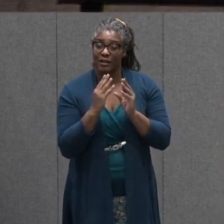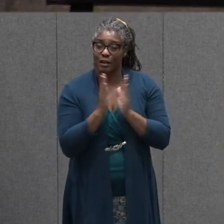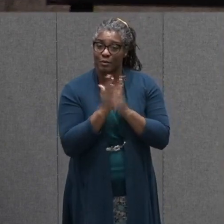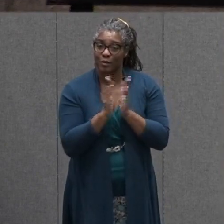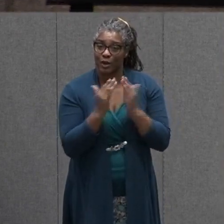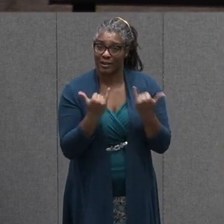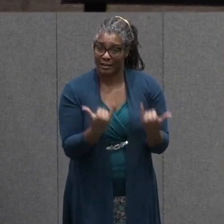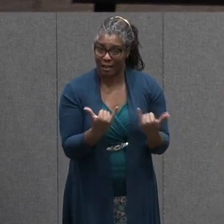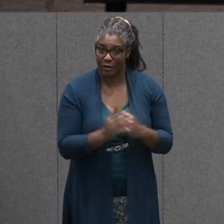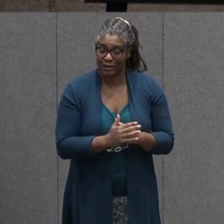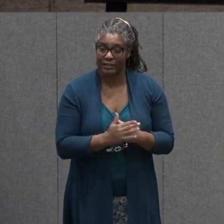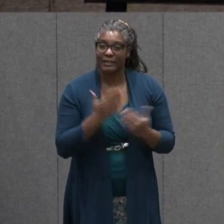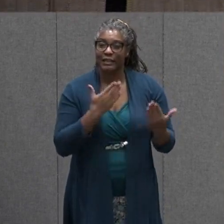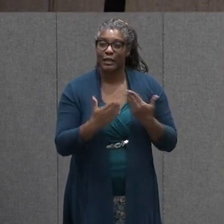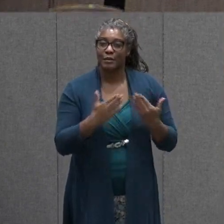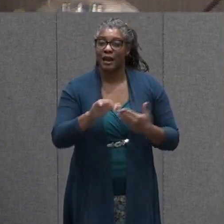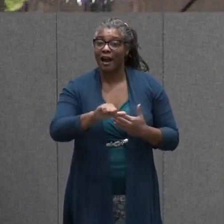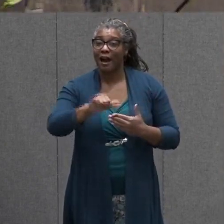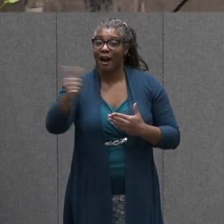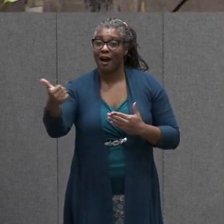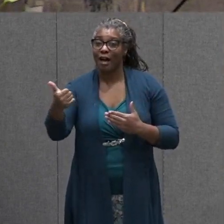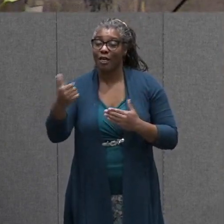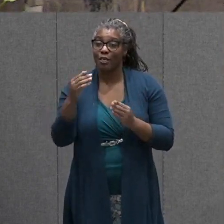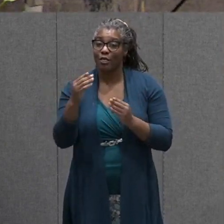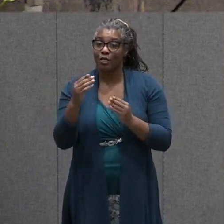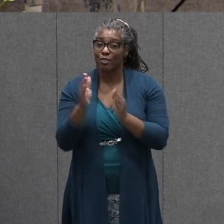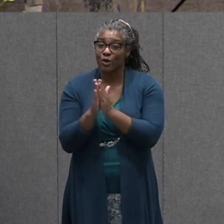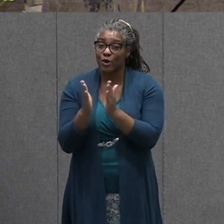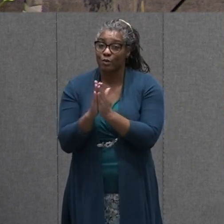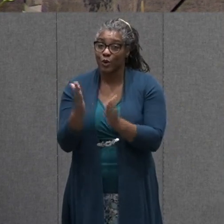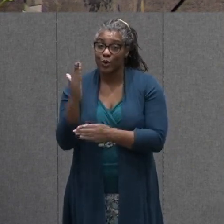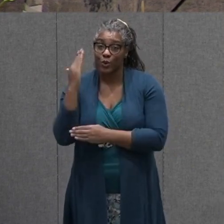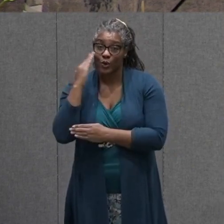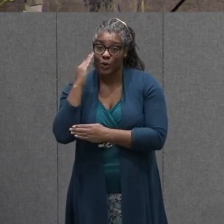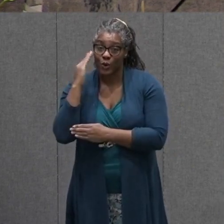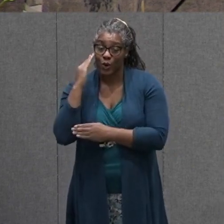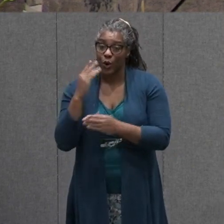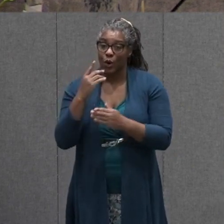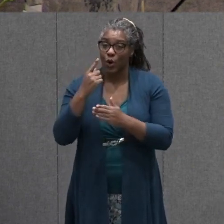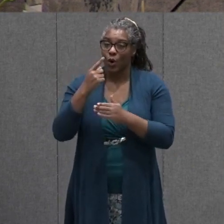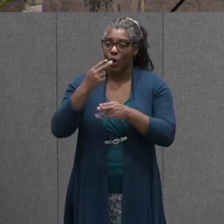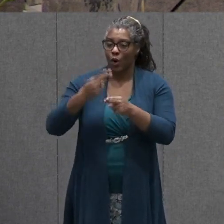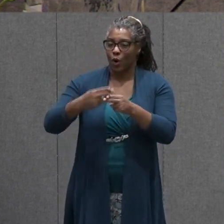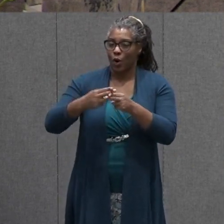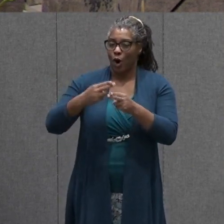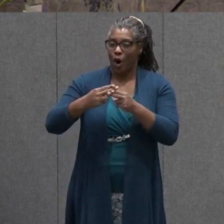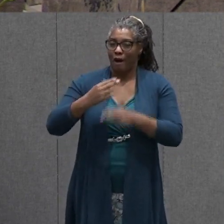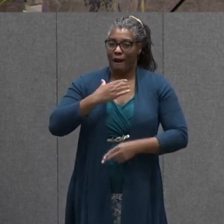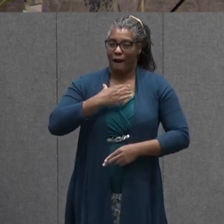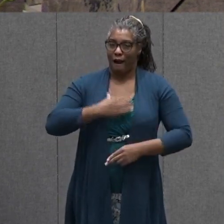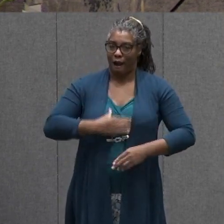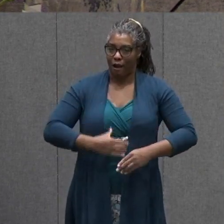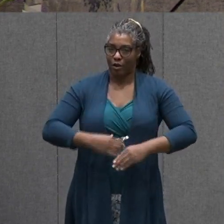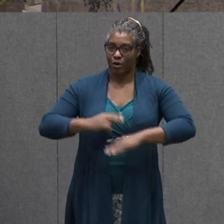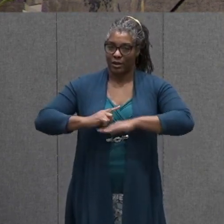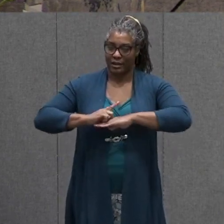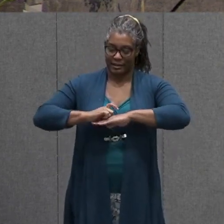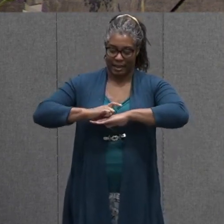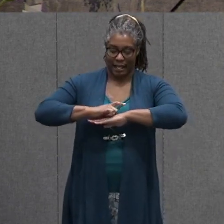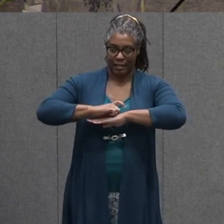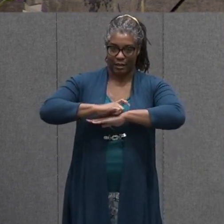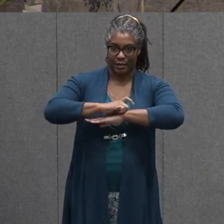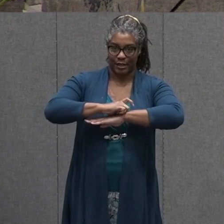Hello and good morning, readers, and welcome to Word Work with Miss Kathy. I'm so happy to see you all here again today. So we've been working